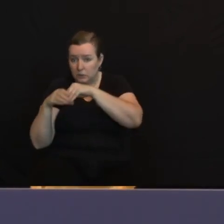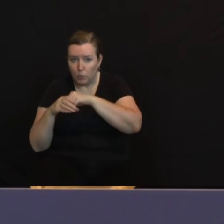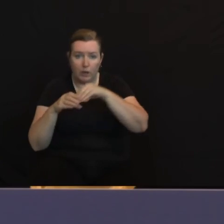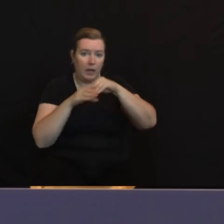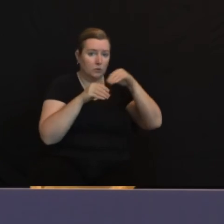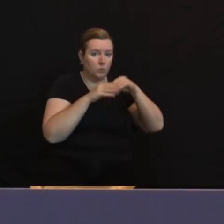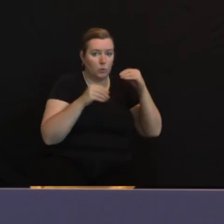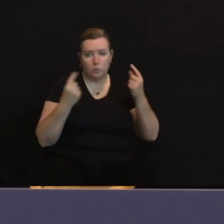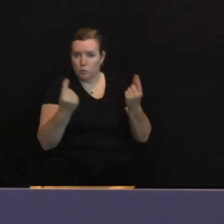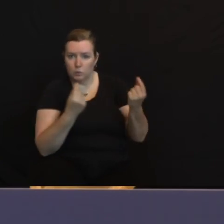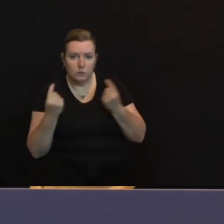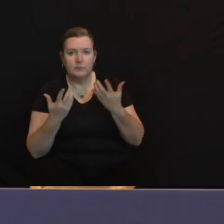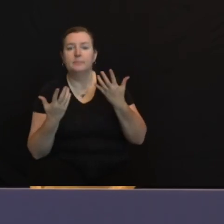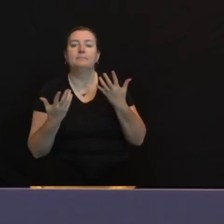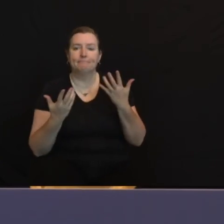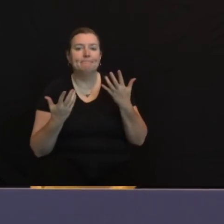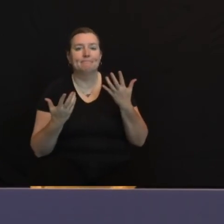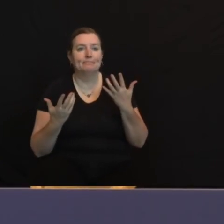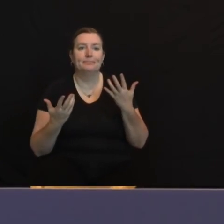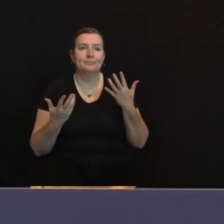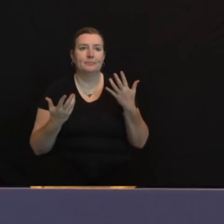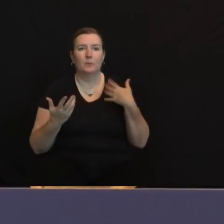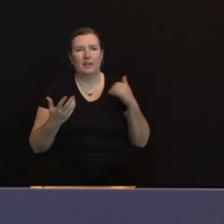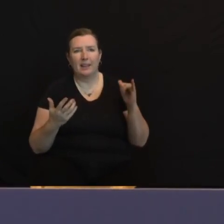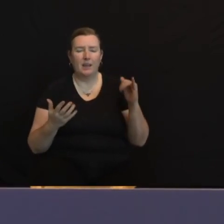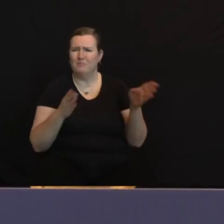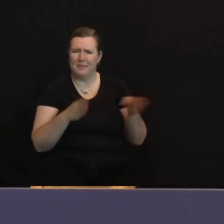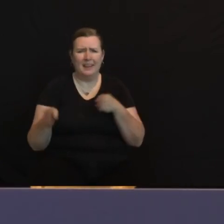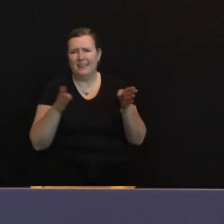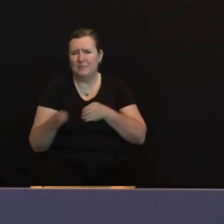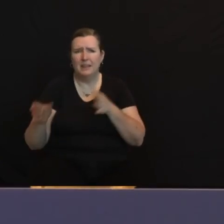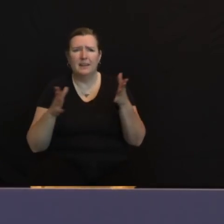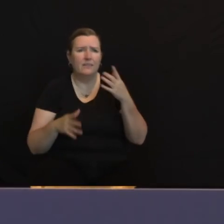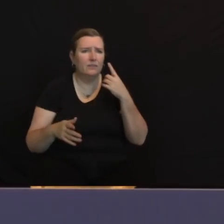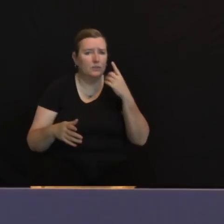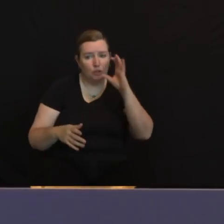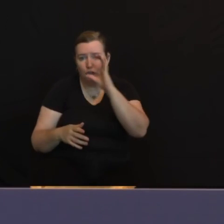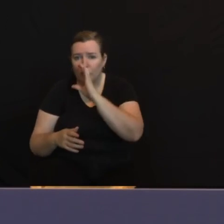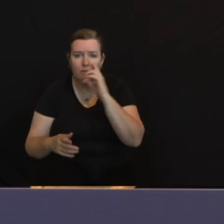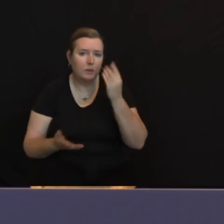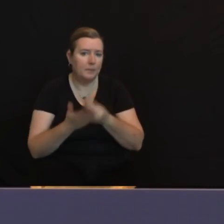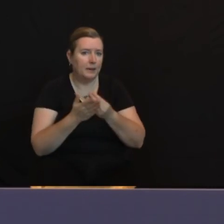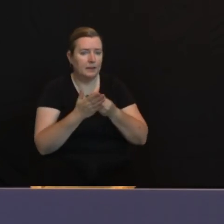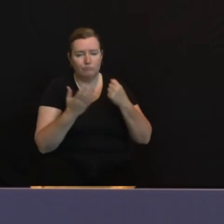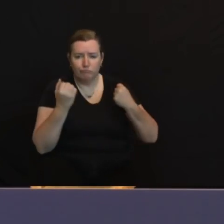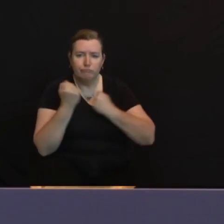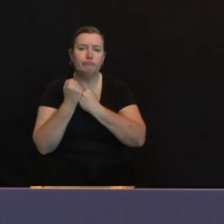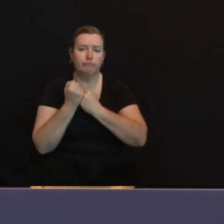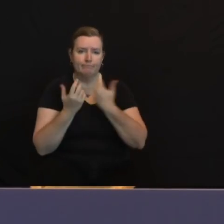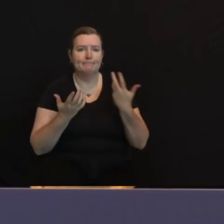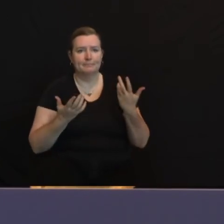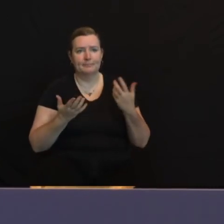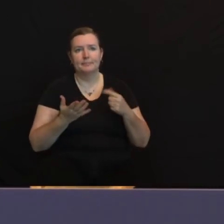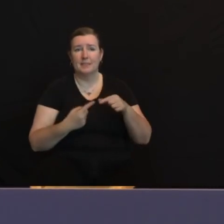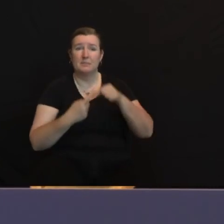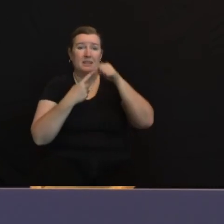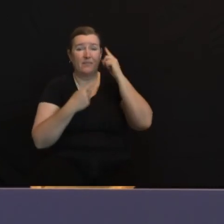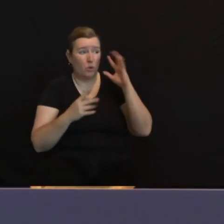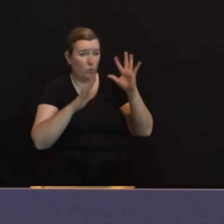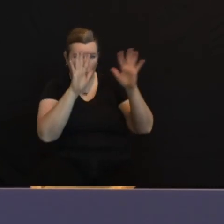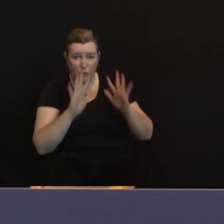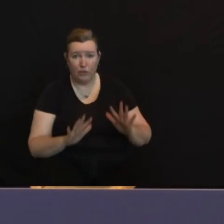to really shake the trees on what else we could be doing for the industry, particularly as the weather gets colder.